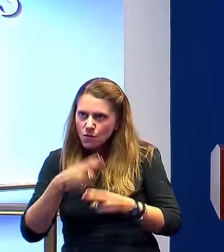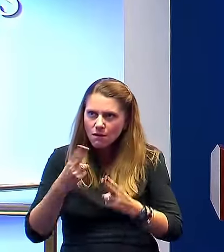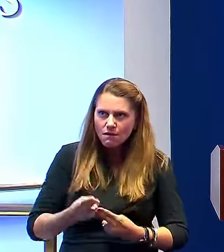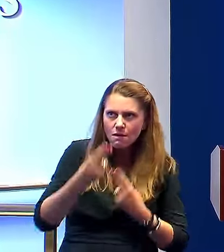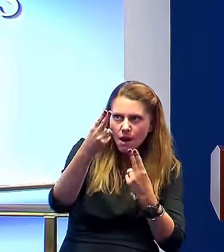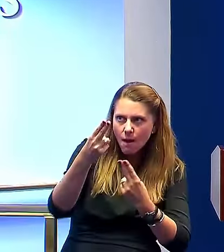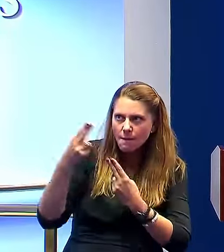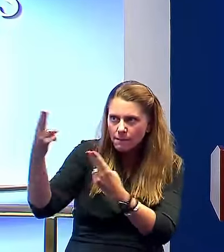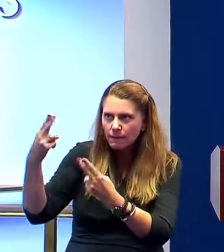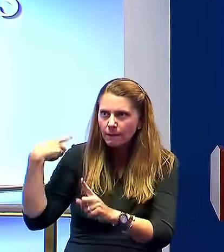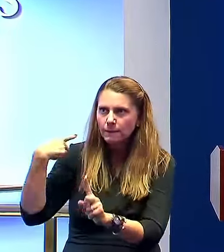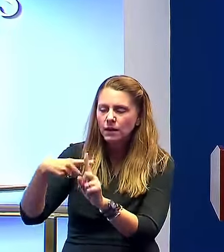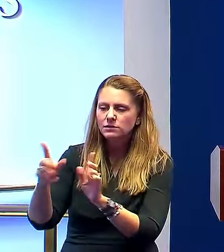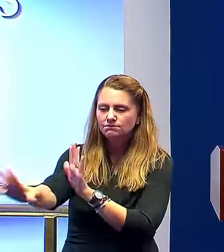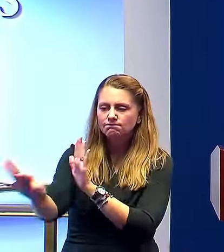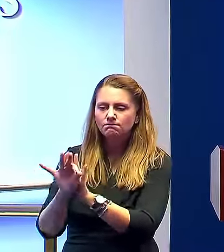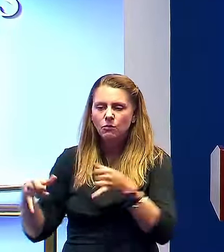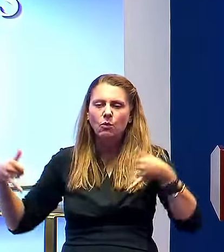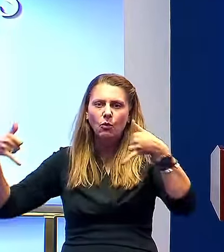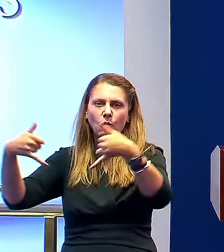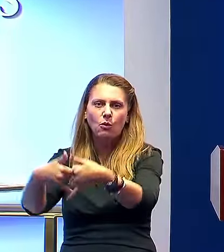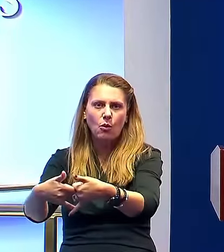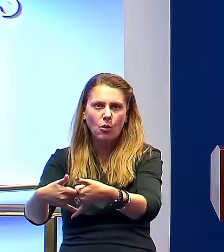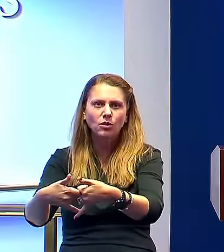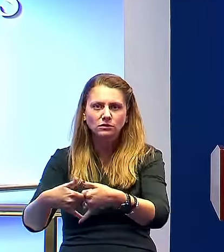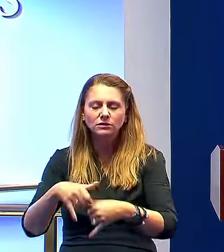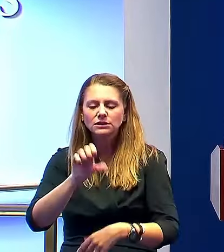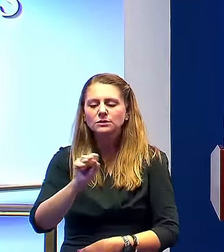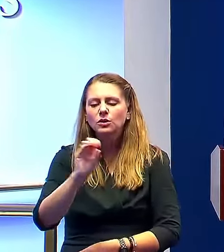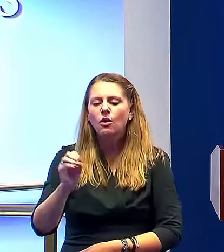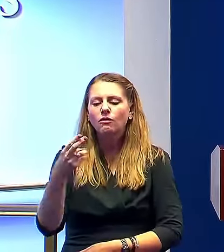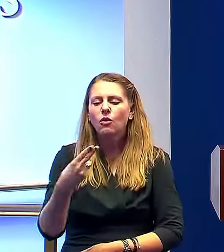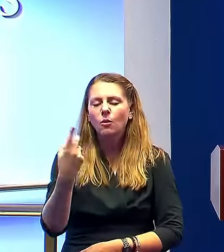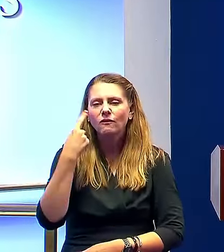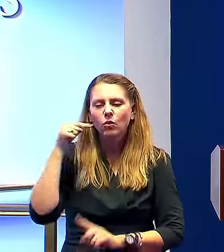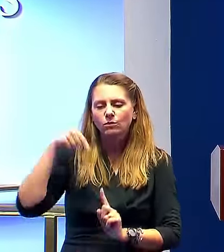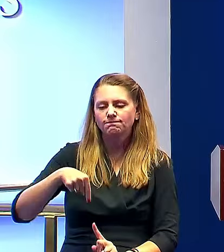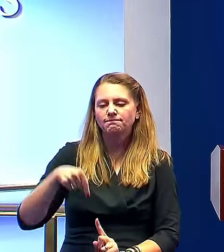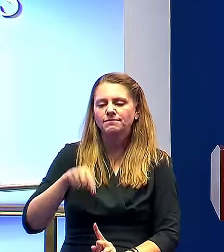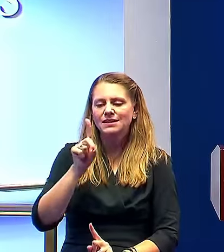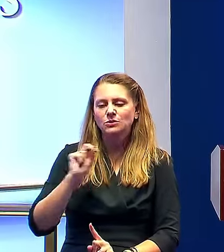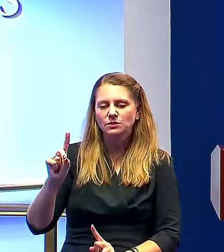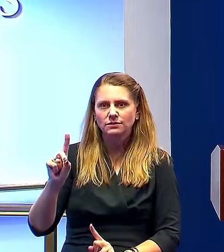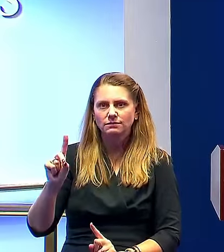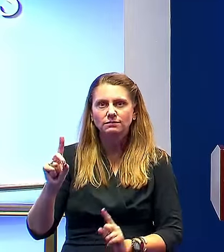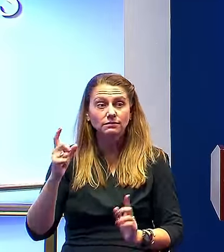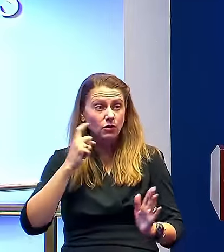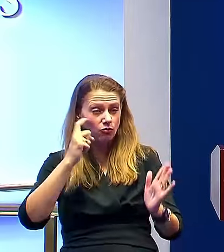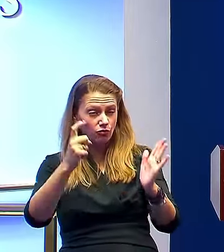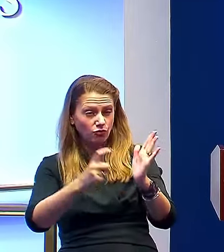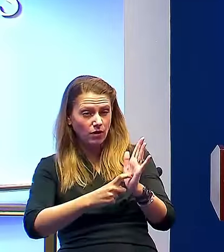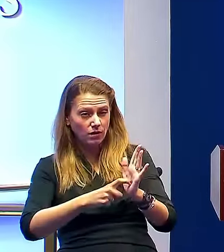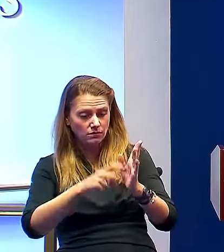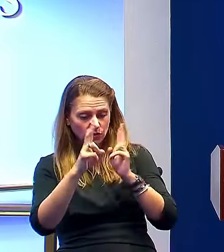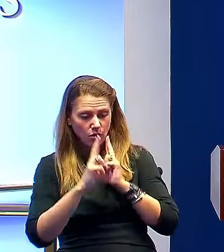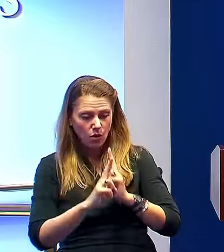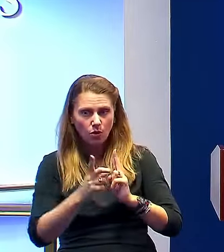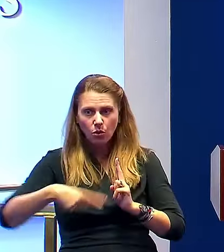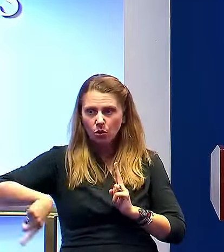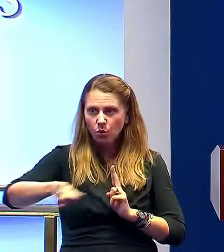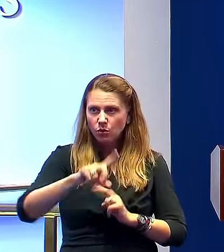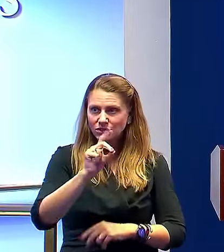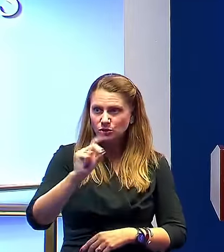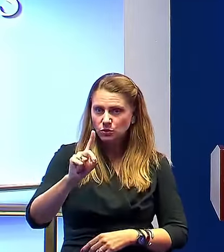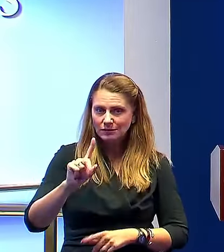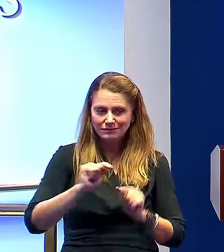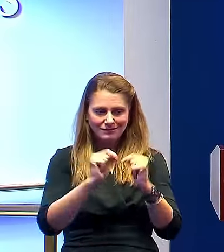Spirit of Hope Award for the Department of Defense. This award recognizes DoD team members who embody